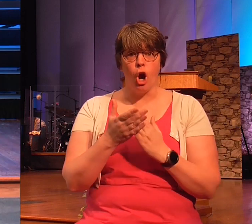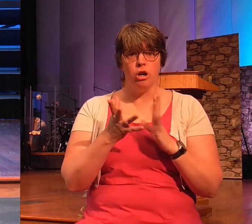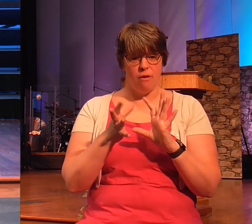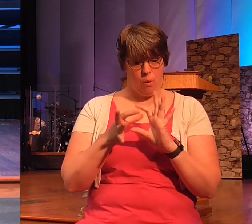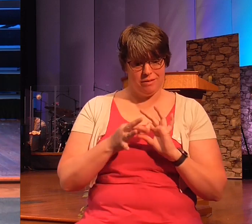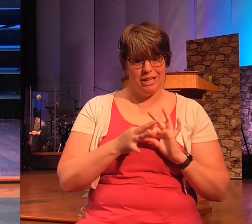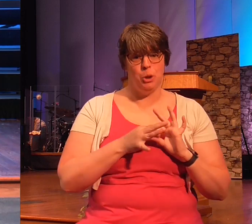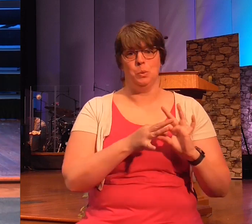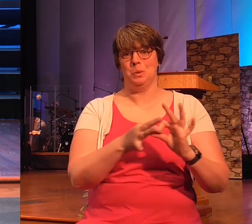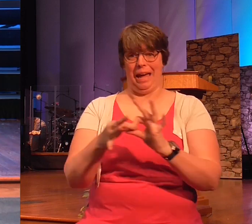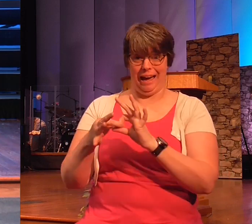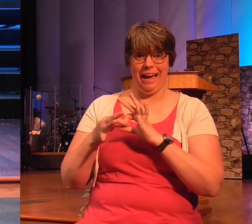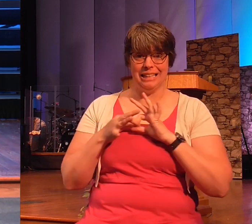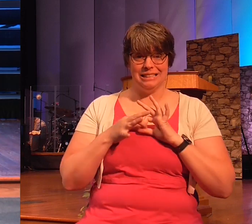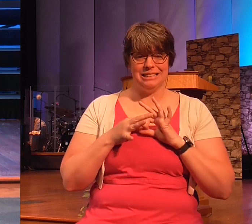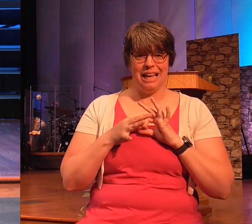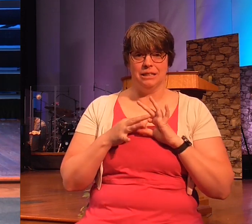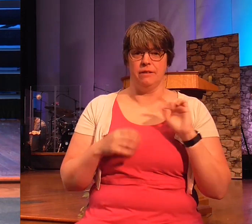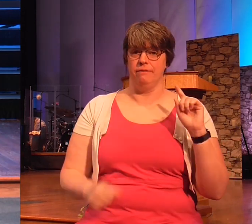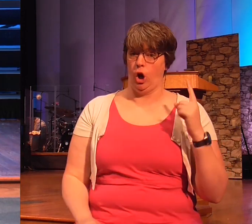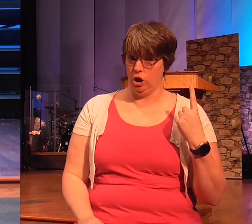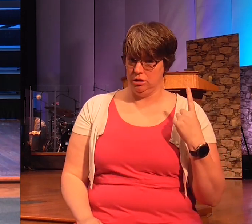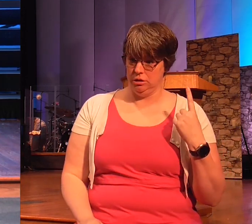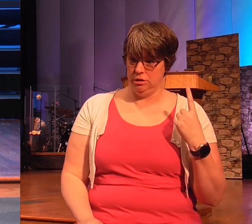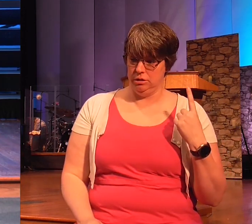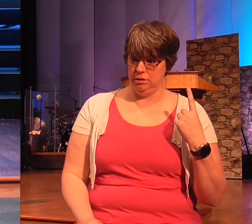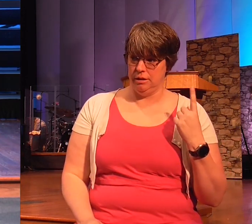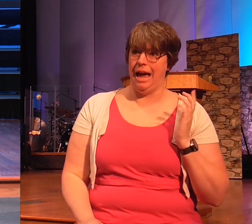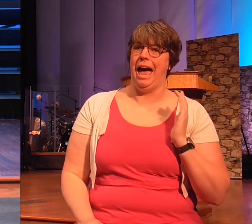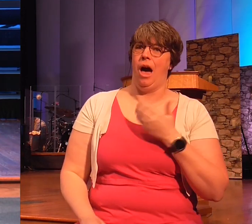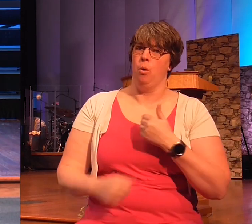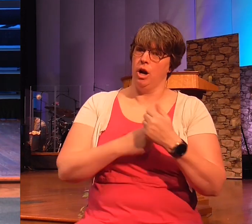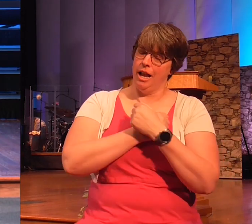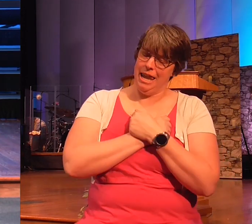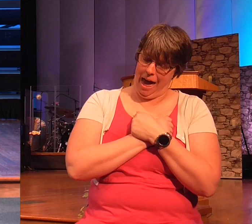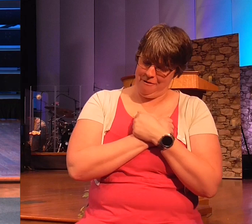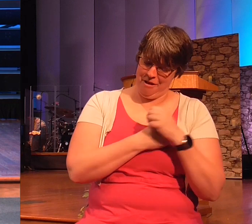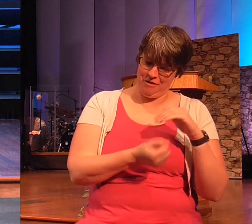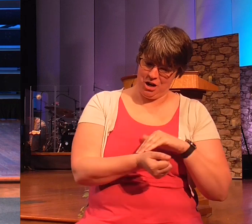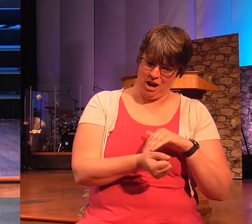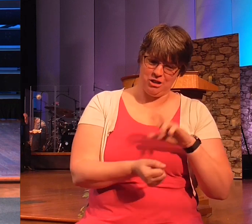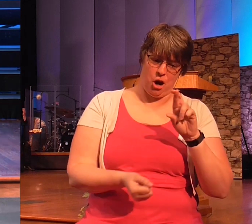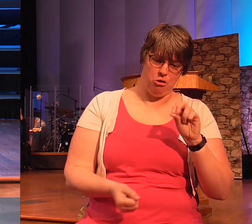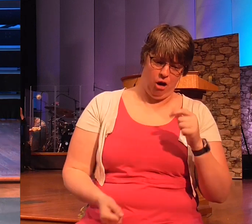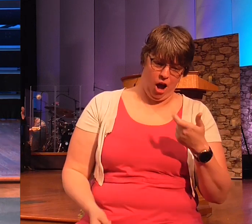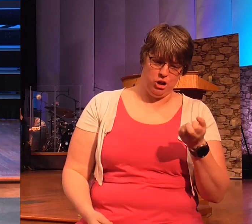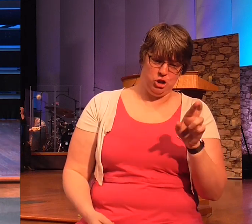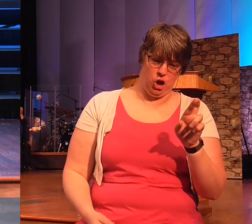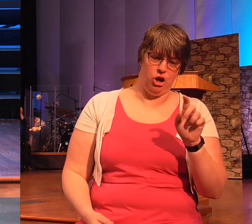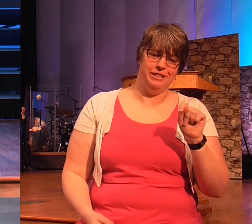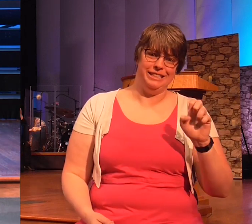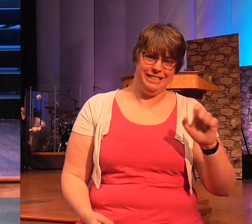all is first of all, our love for Dr. Roger Teel. He's here